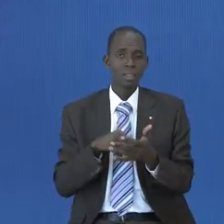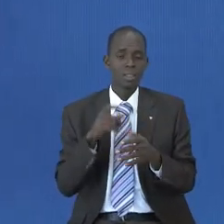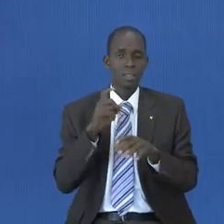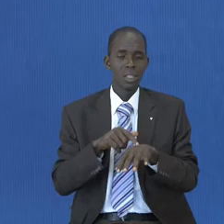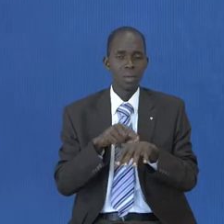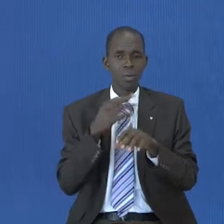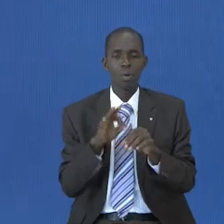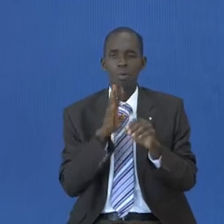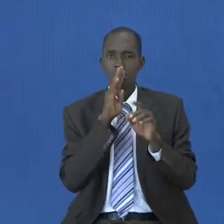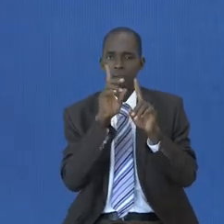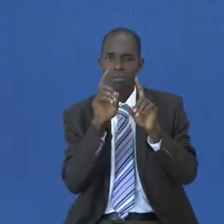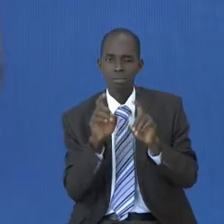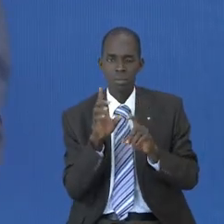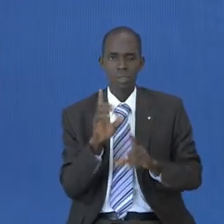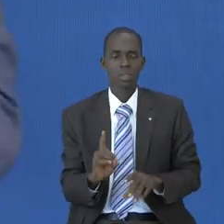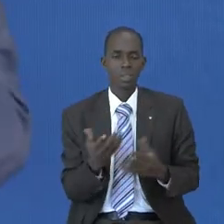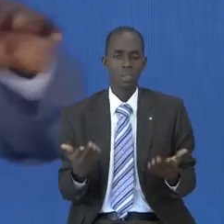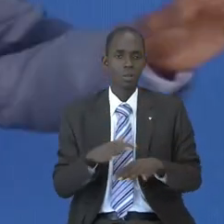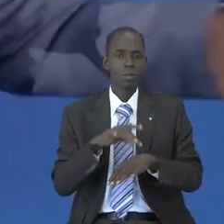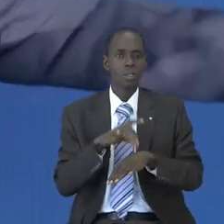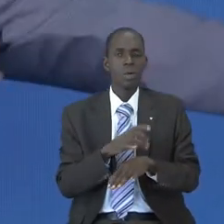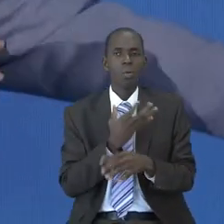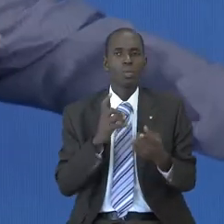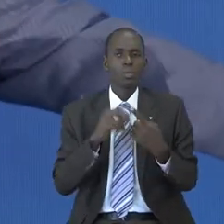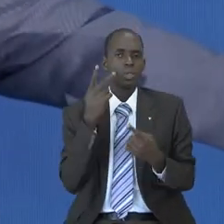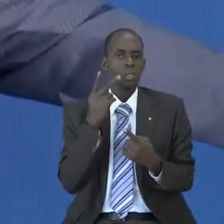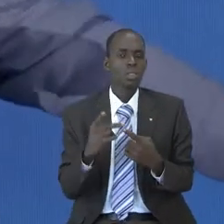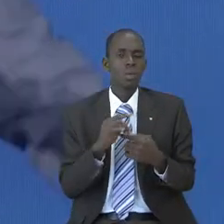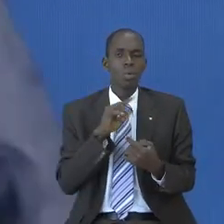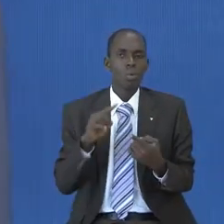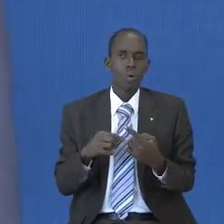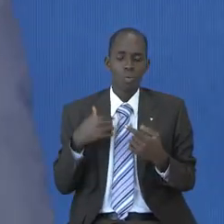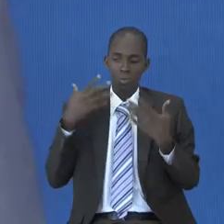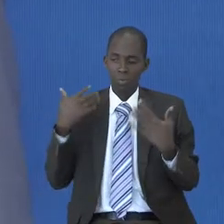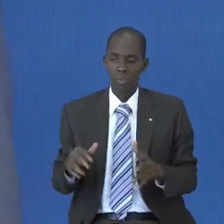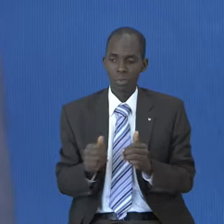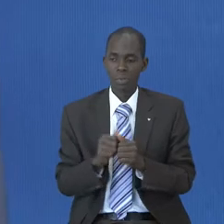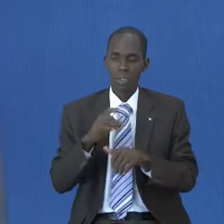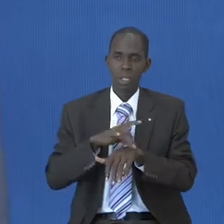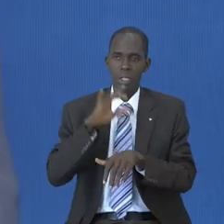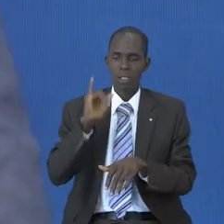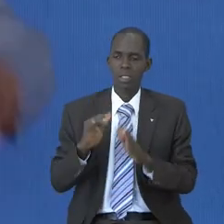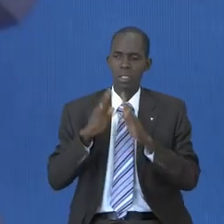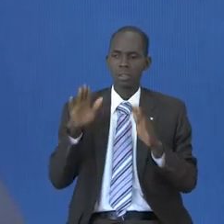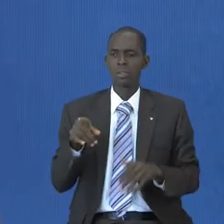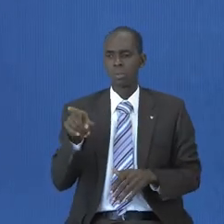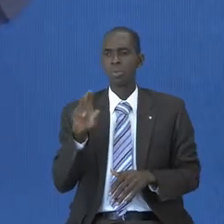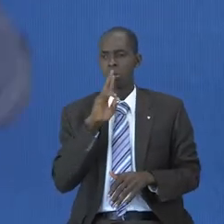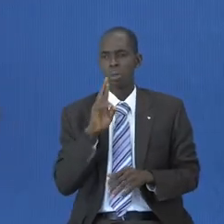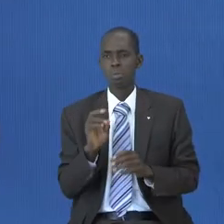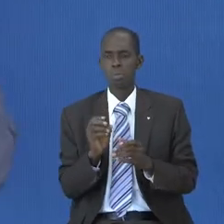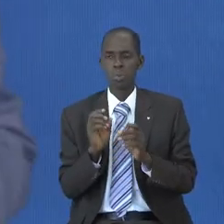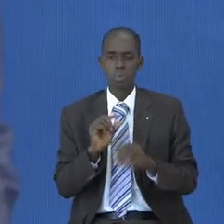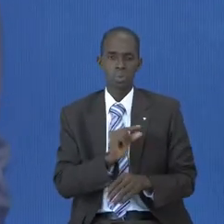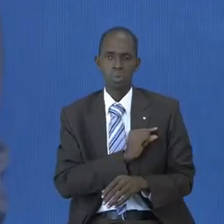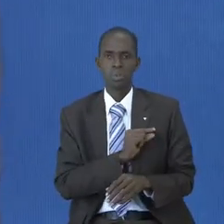have lived. And then when we finish with the accommodation here, he says, you are eligible, you are